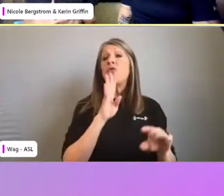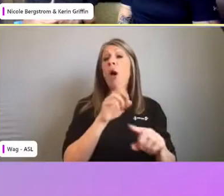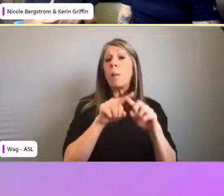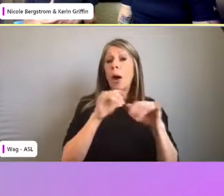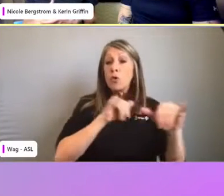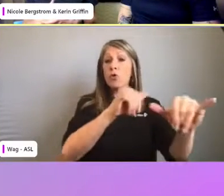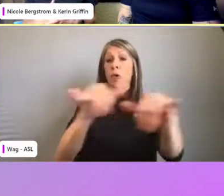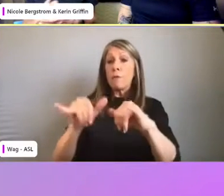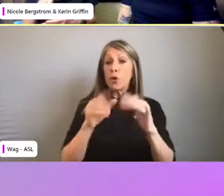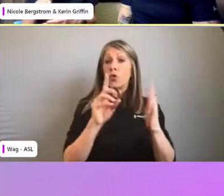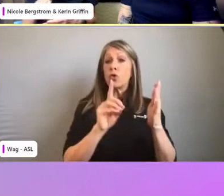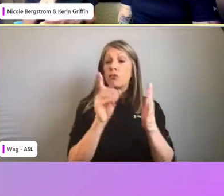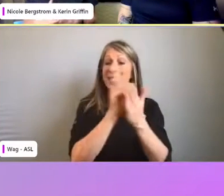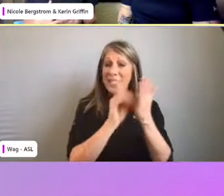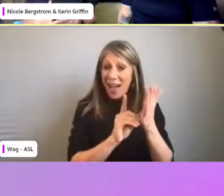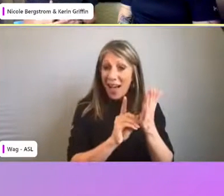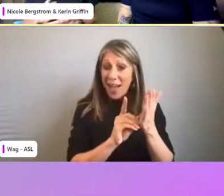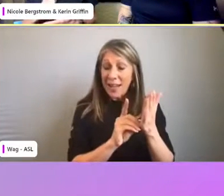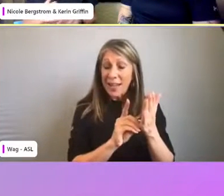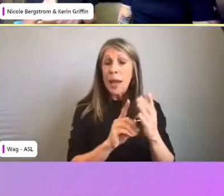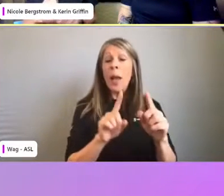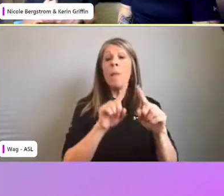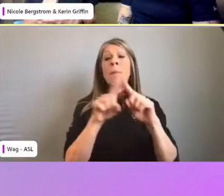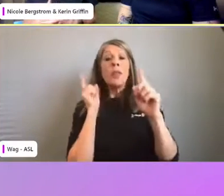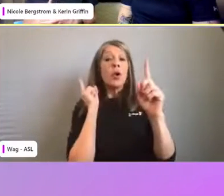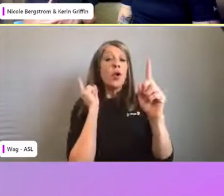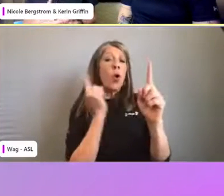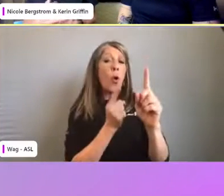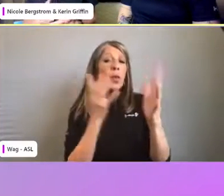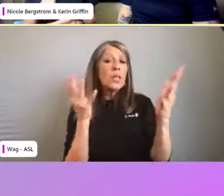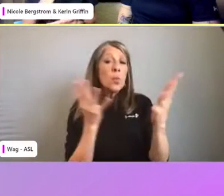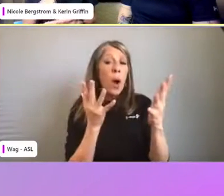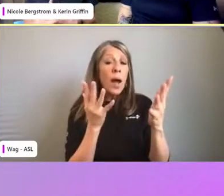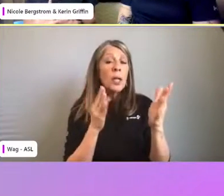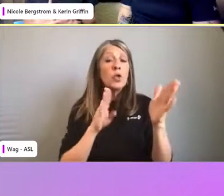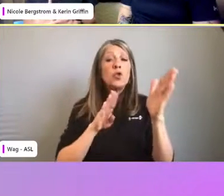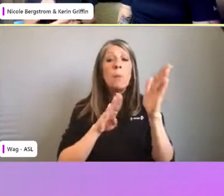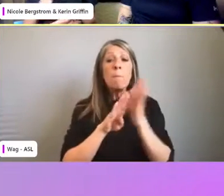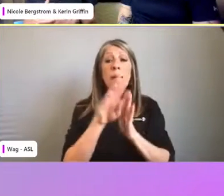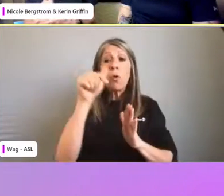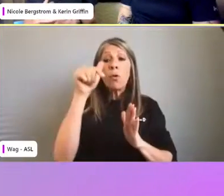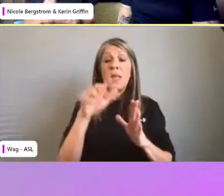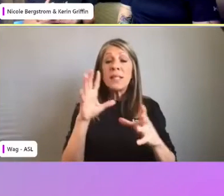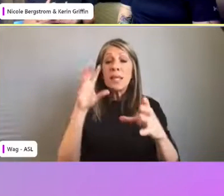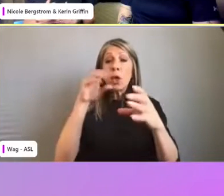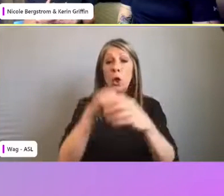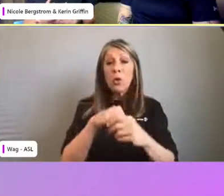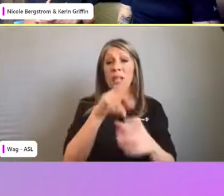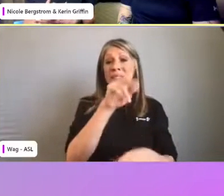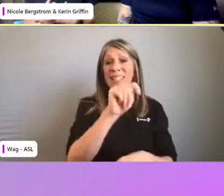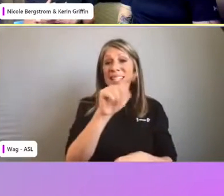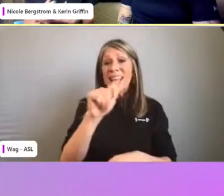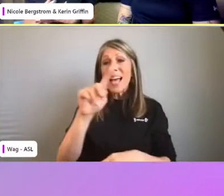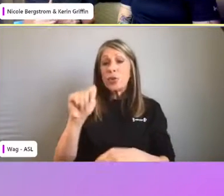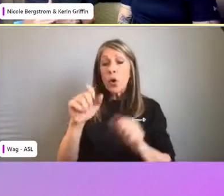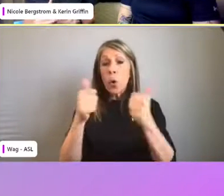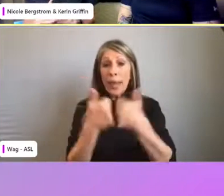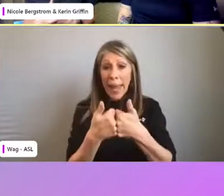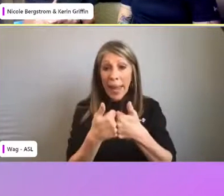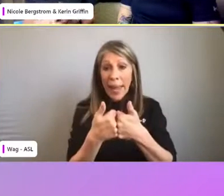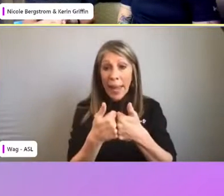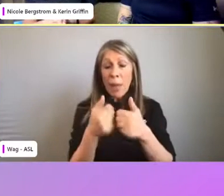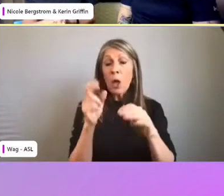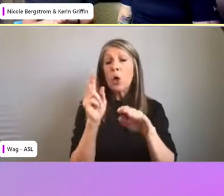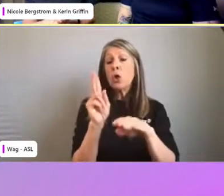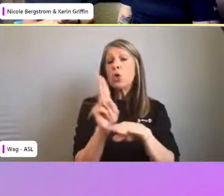design. And so the task is to build this inclusive tic-tac-toe game